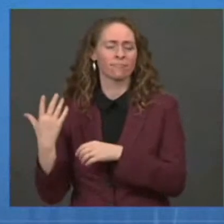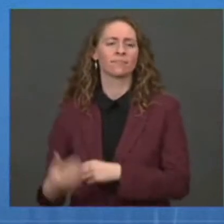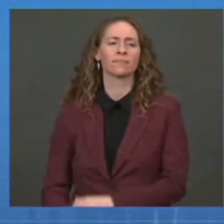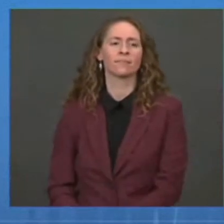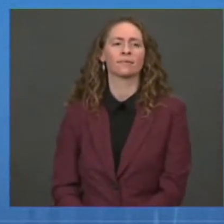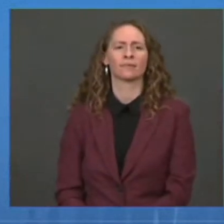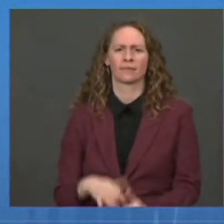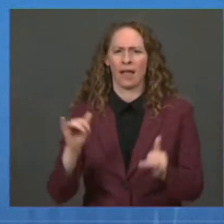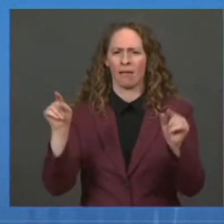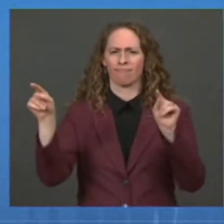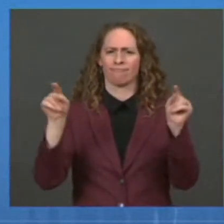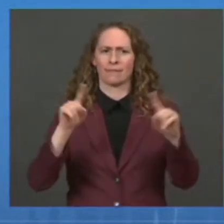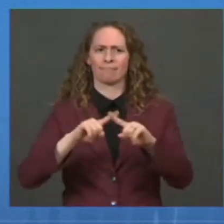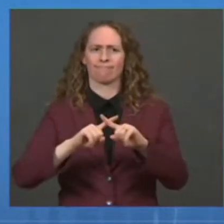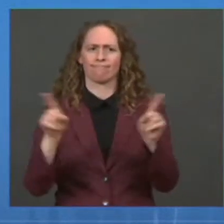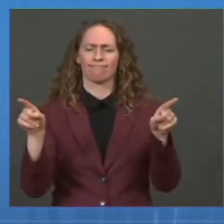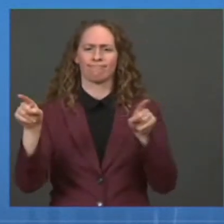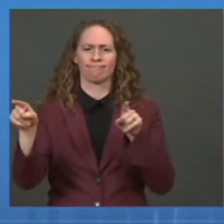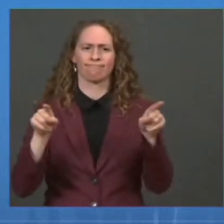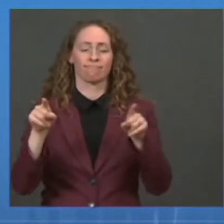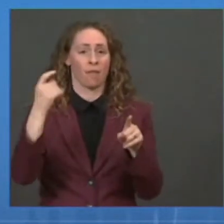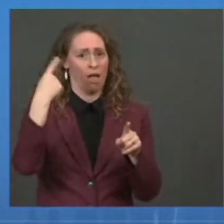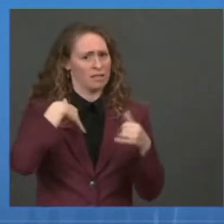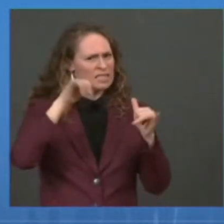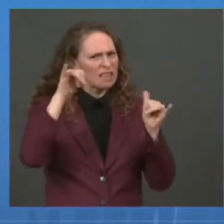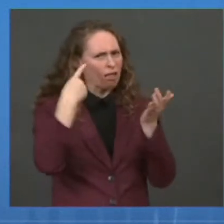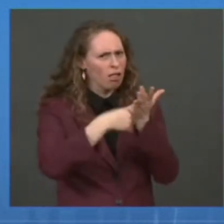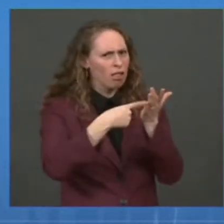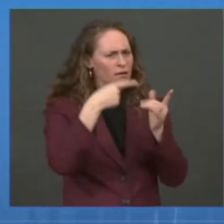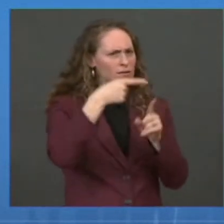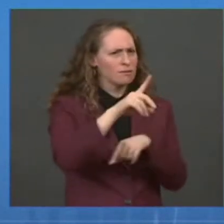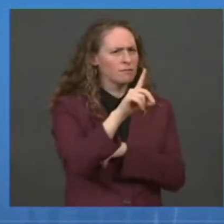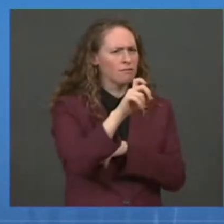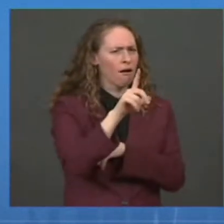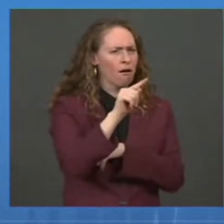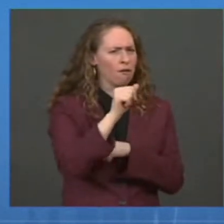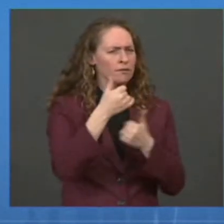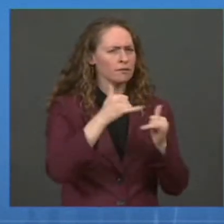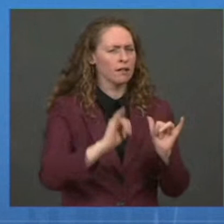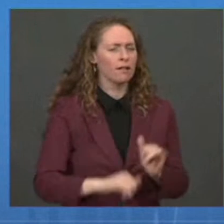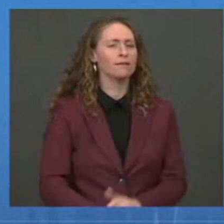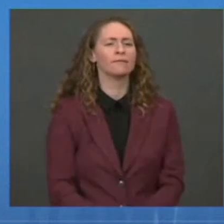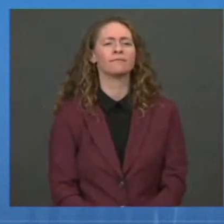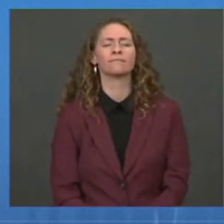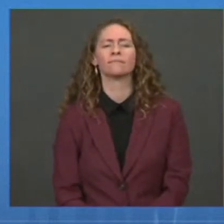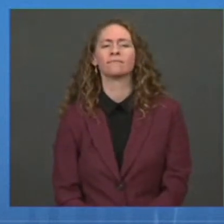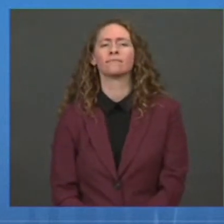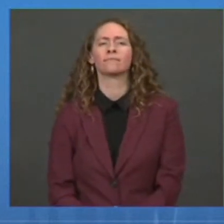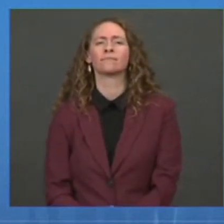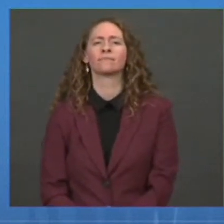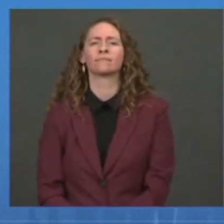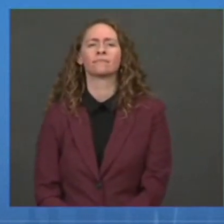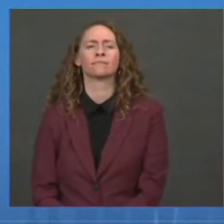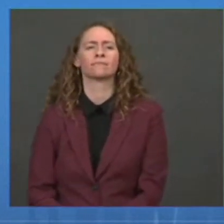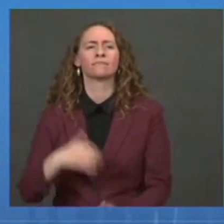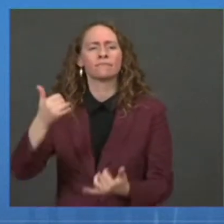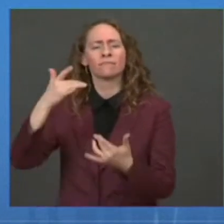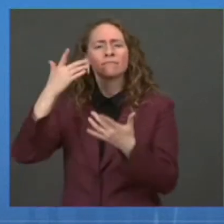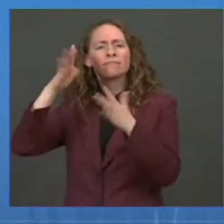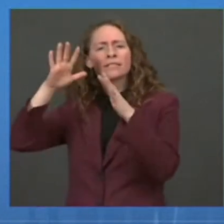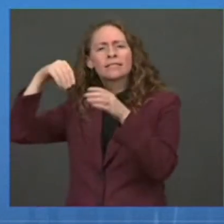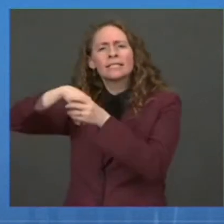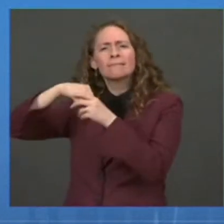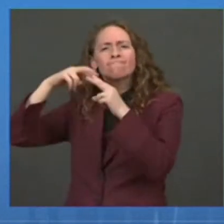Next slide. However, in vitro studies now indicate that booster shots